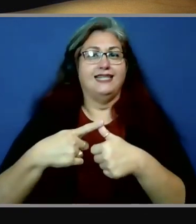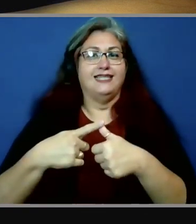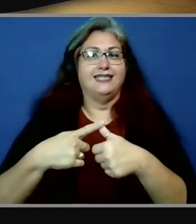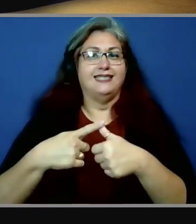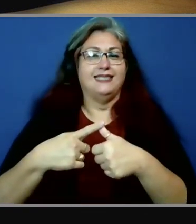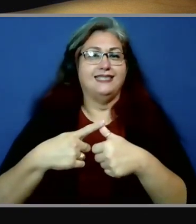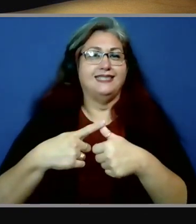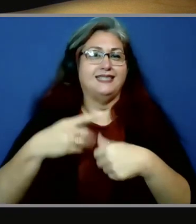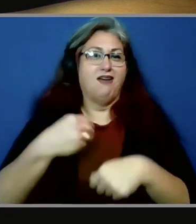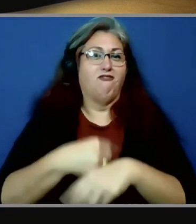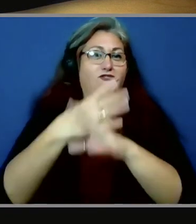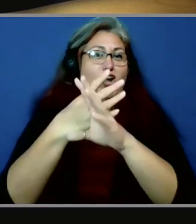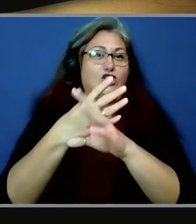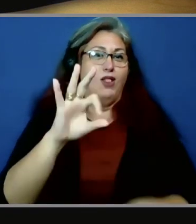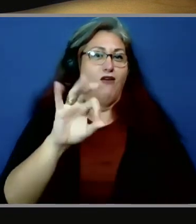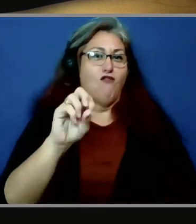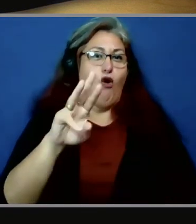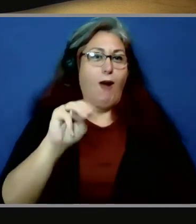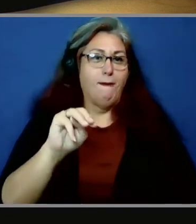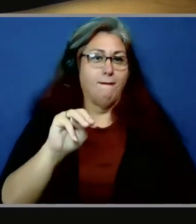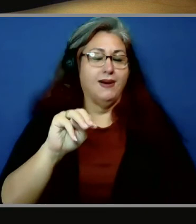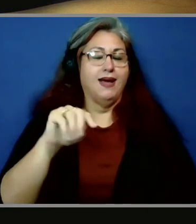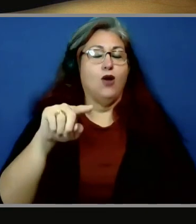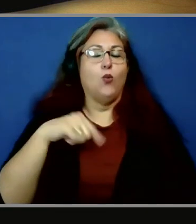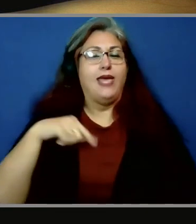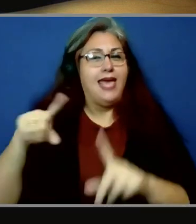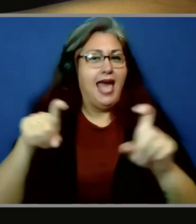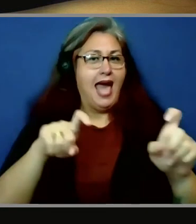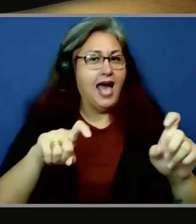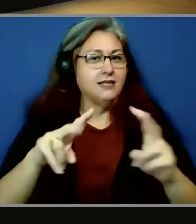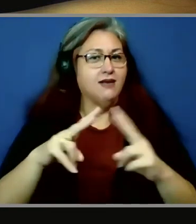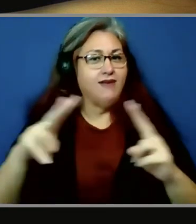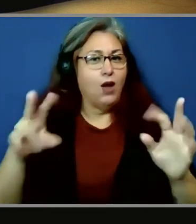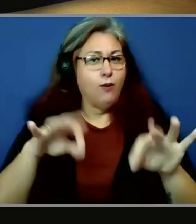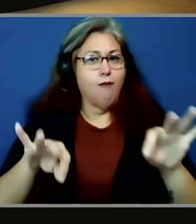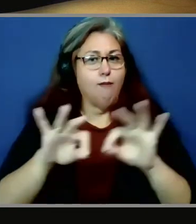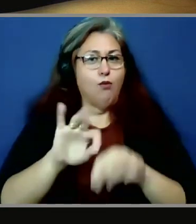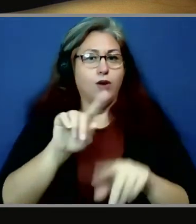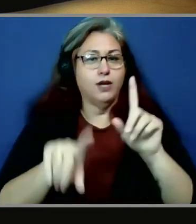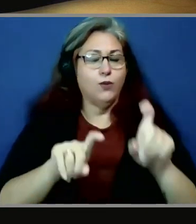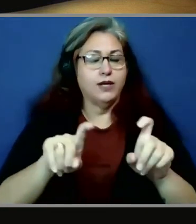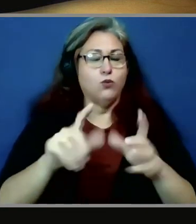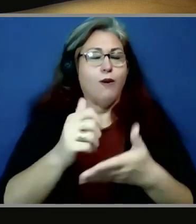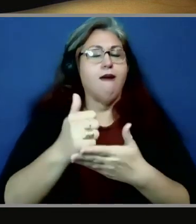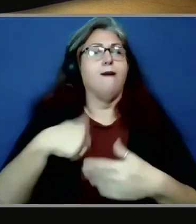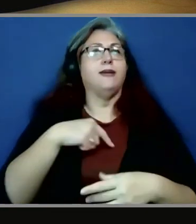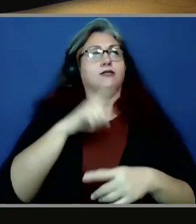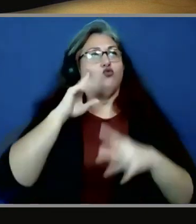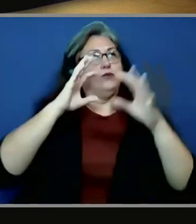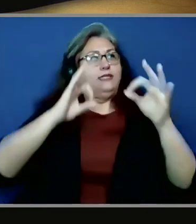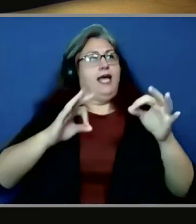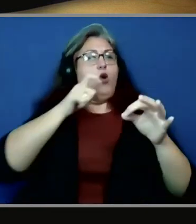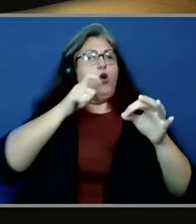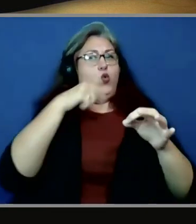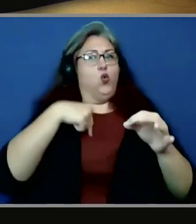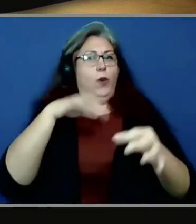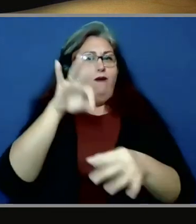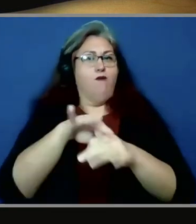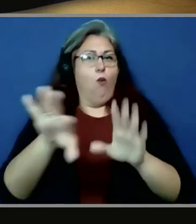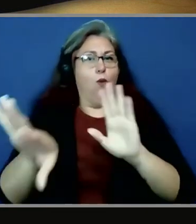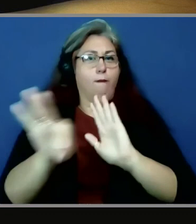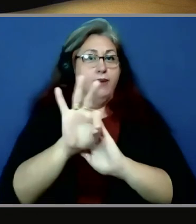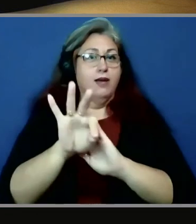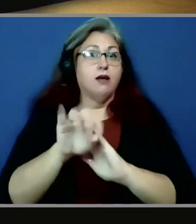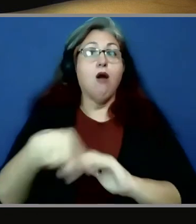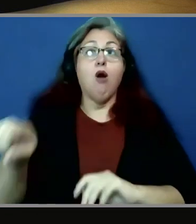forum. We have asked you some very important questions that will help us determine who gets our vote.